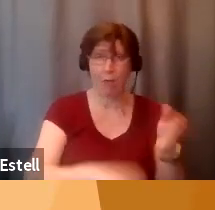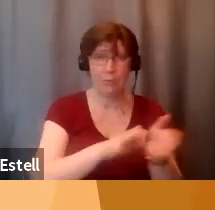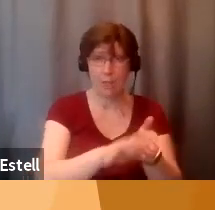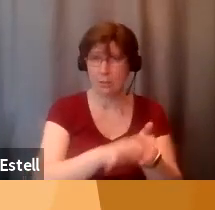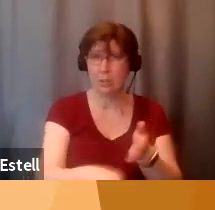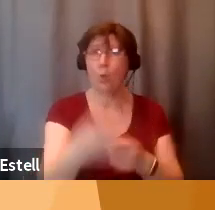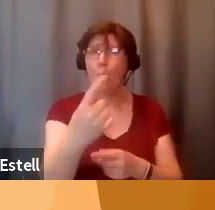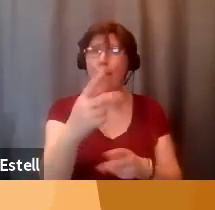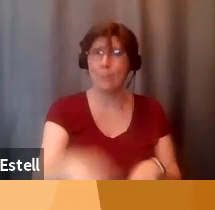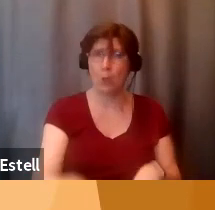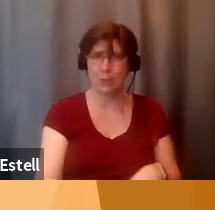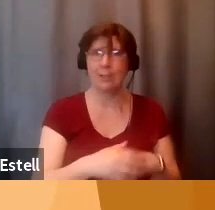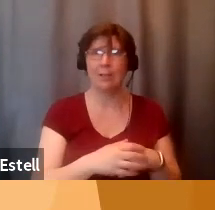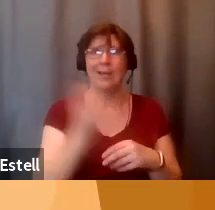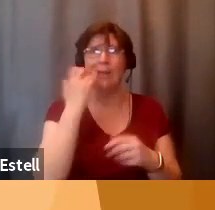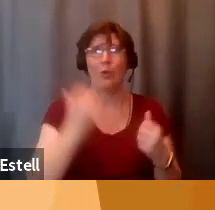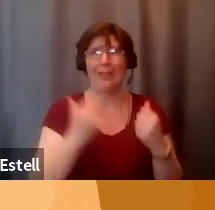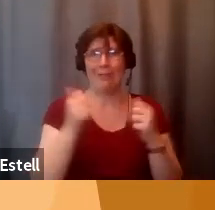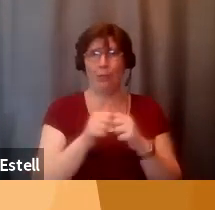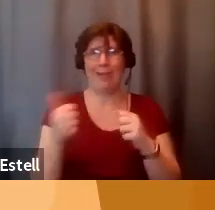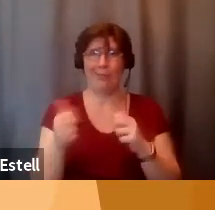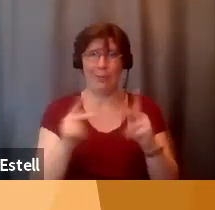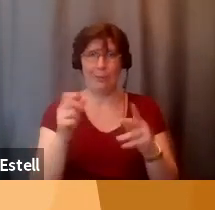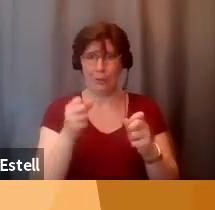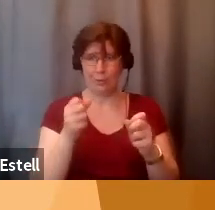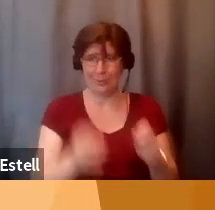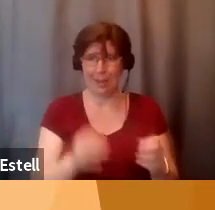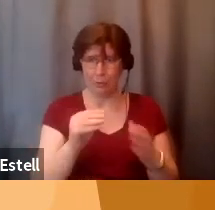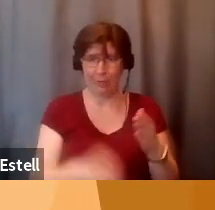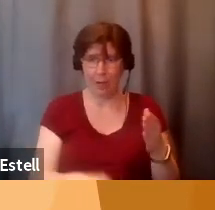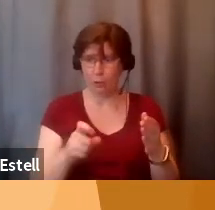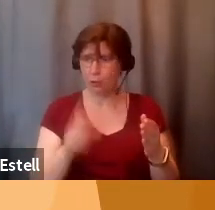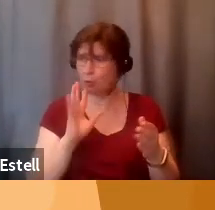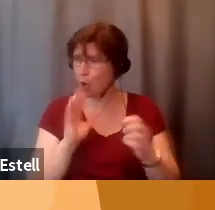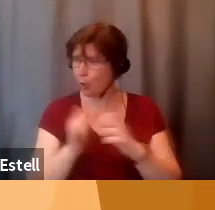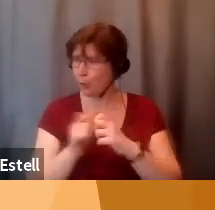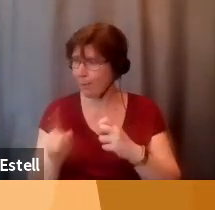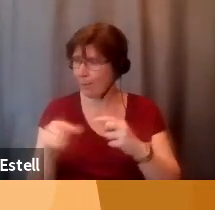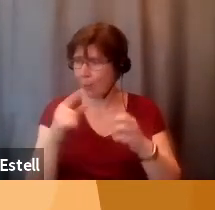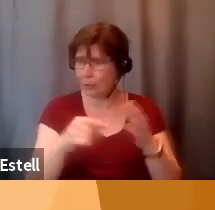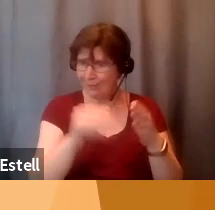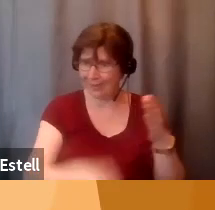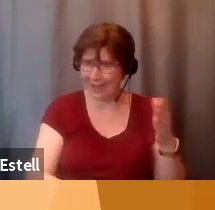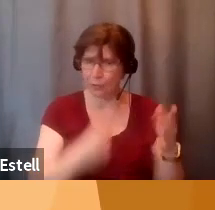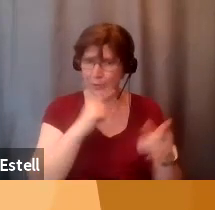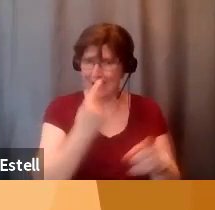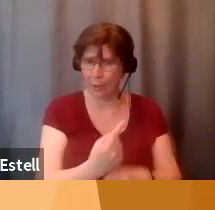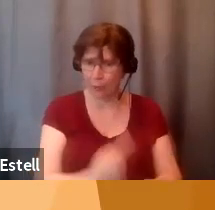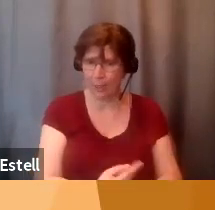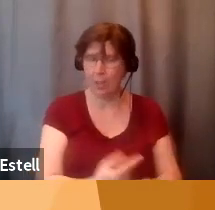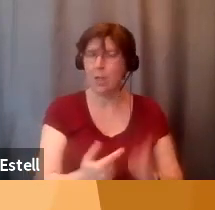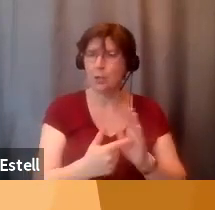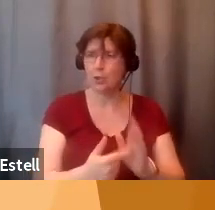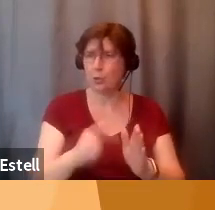out the census. And if you live with other people and you decide to fill it out, you should talk to them about what you're filling out so that it's accurate and reflects what